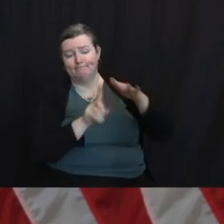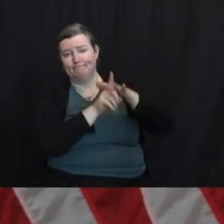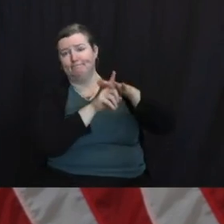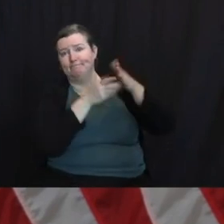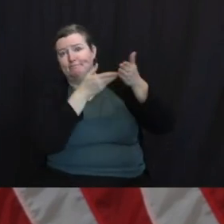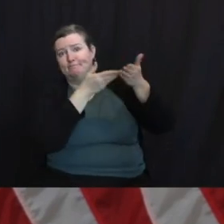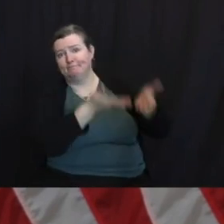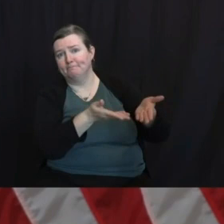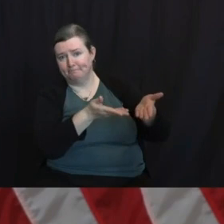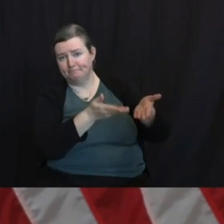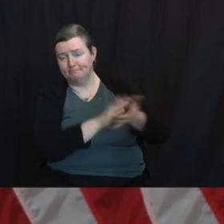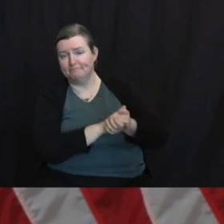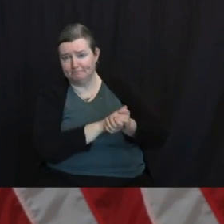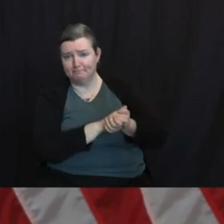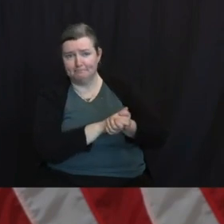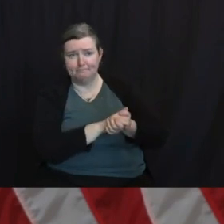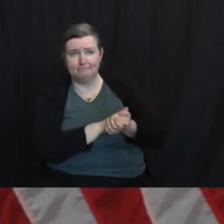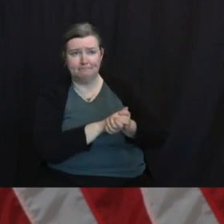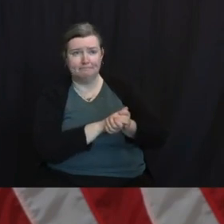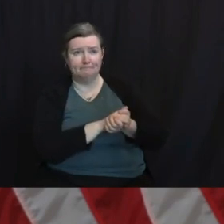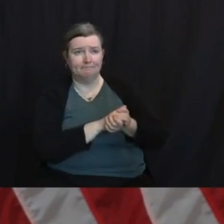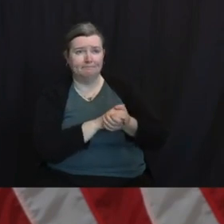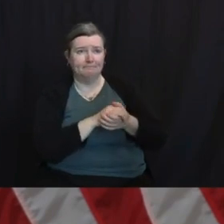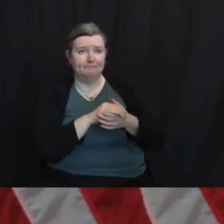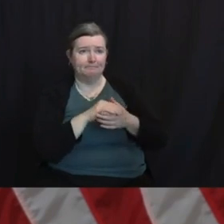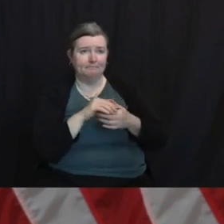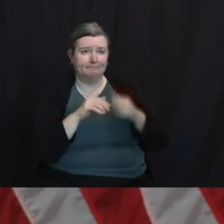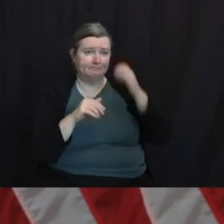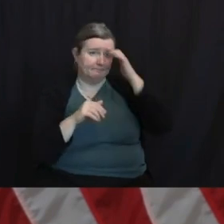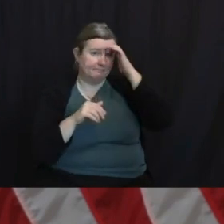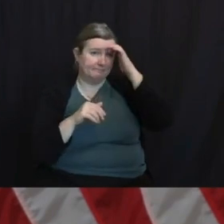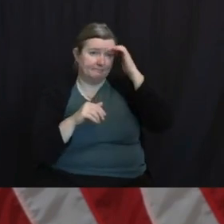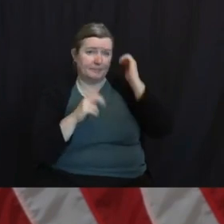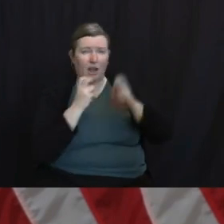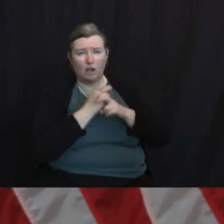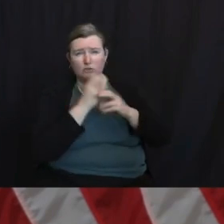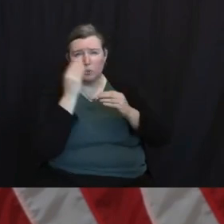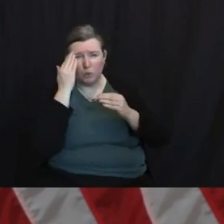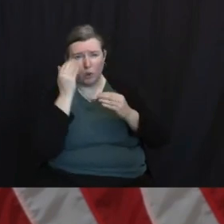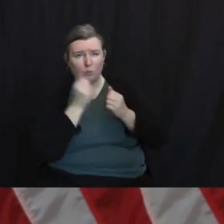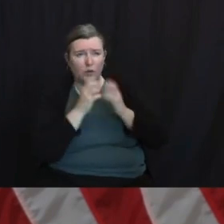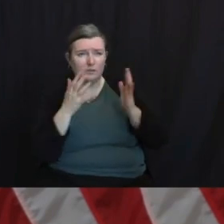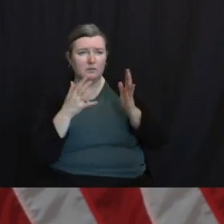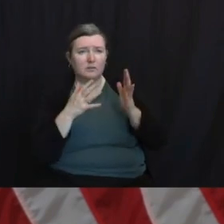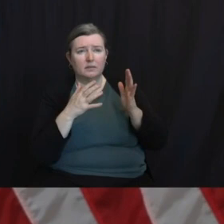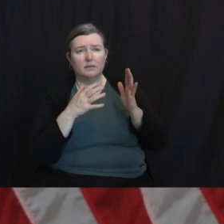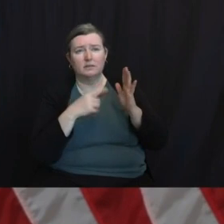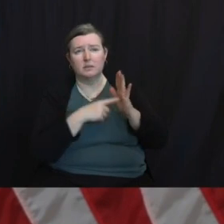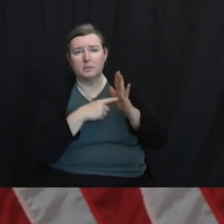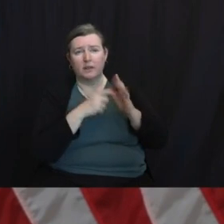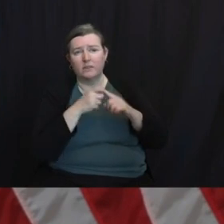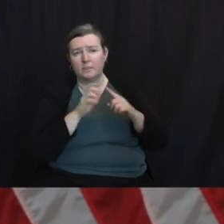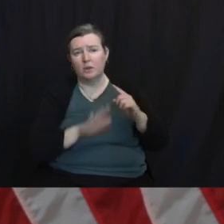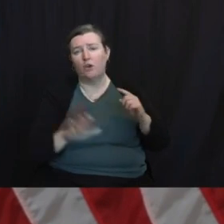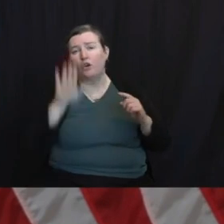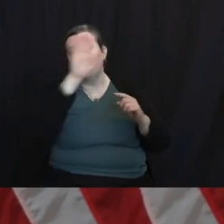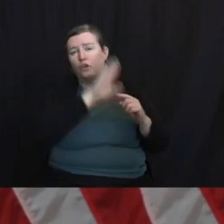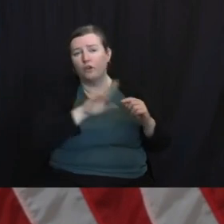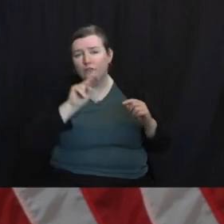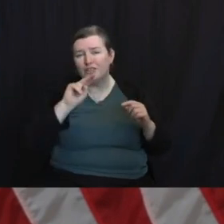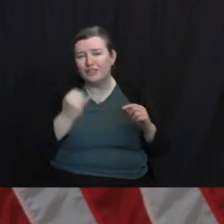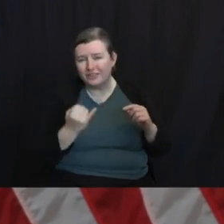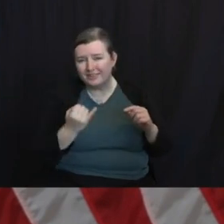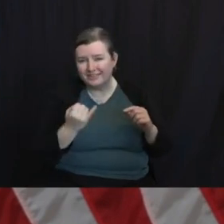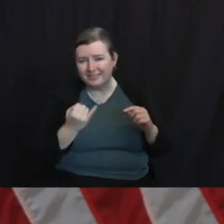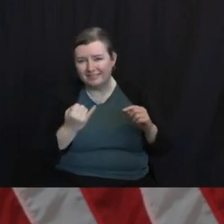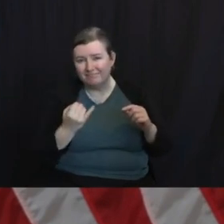It's just really hard to say without a systematic sampling from around the state. And just turns out that that's what it is. And some of them